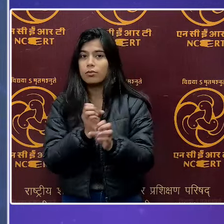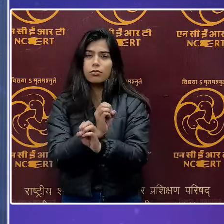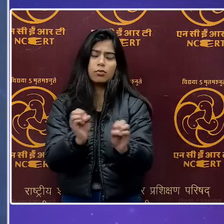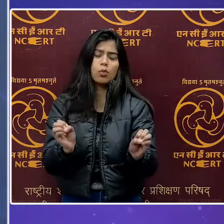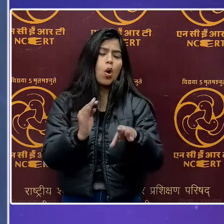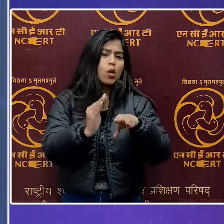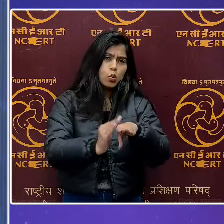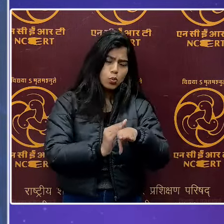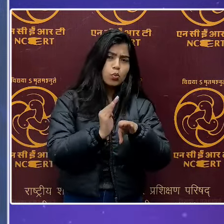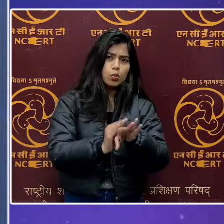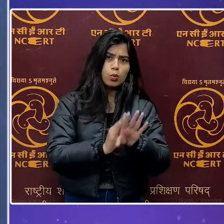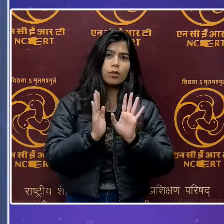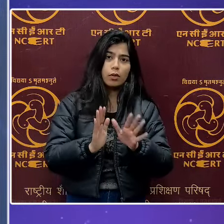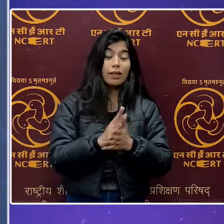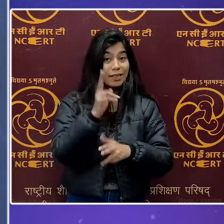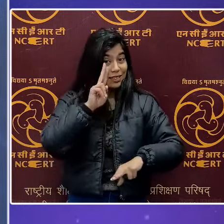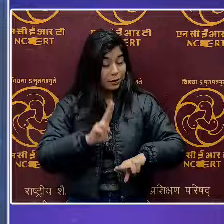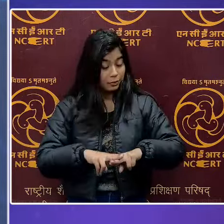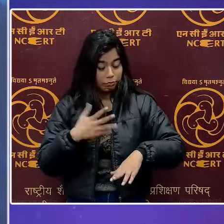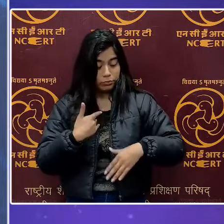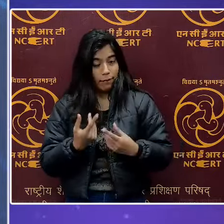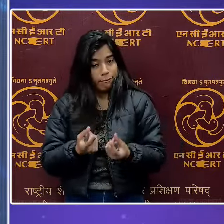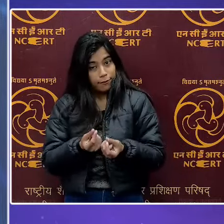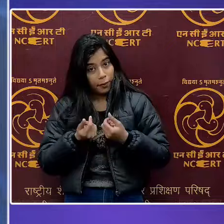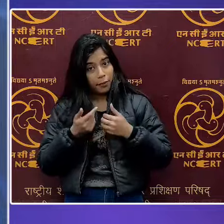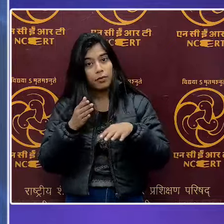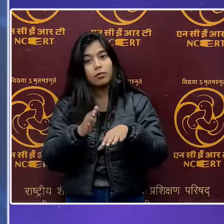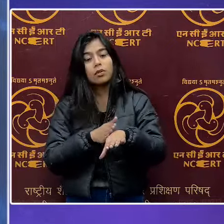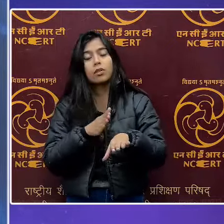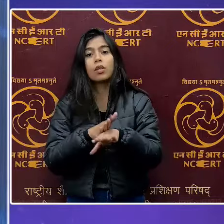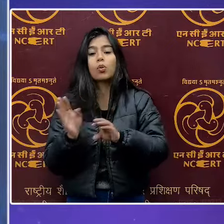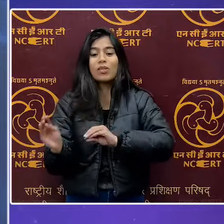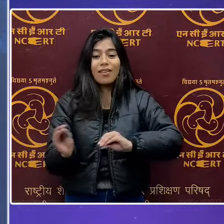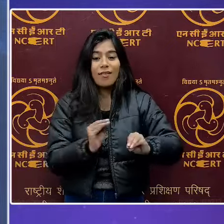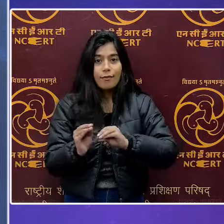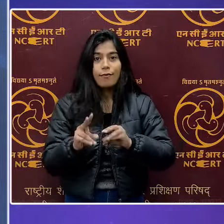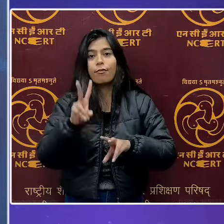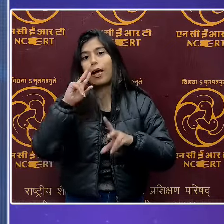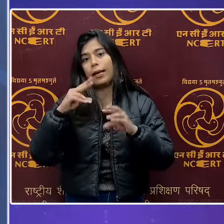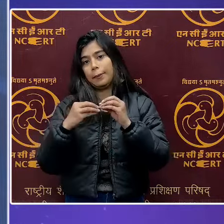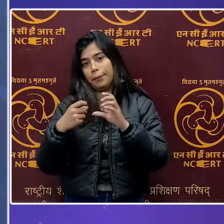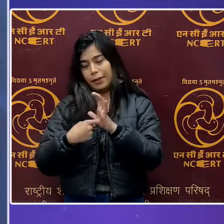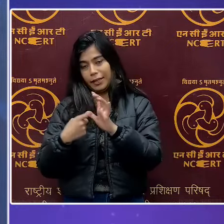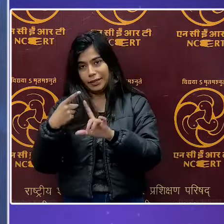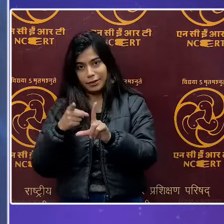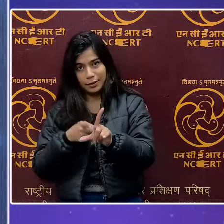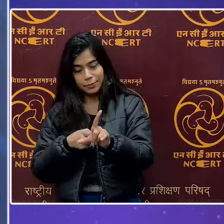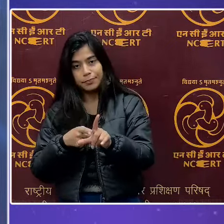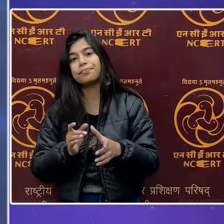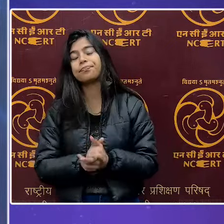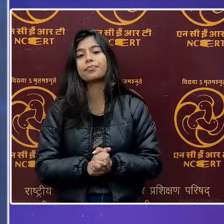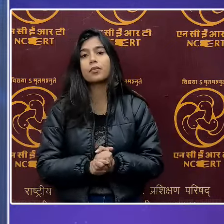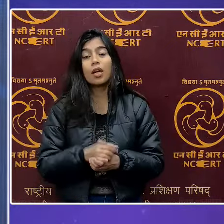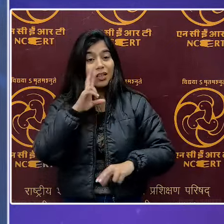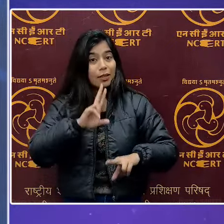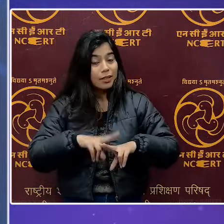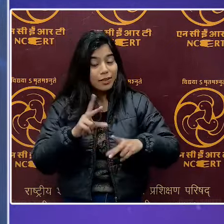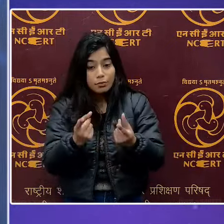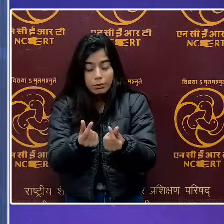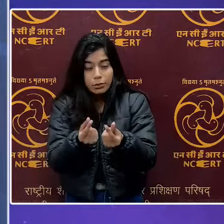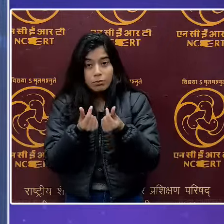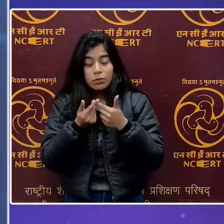If the oscillations are fast, then it is called a vibratory motion. The motion of a swing is not a fast motion, so we call it